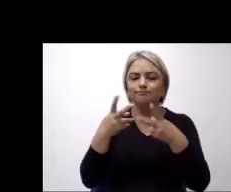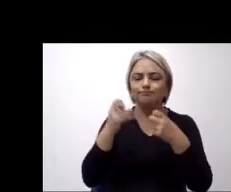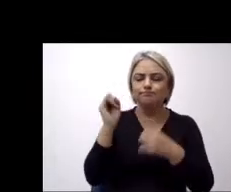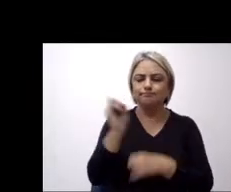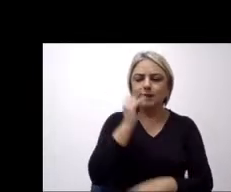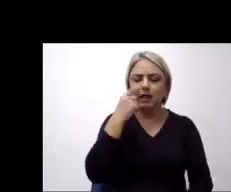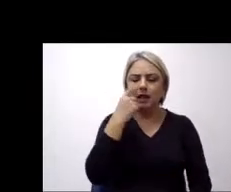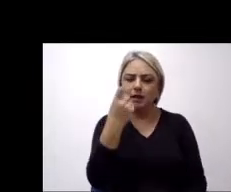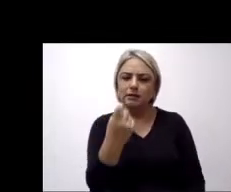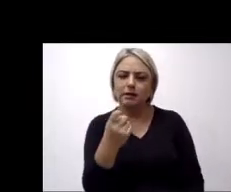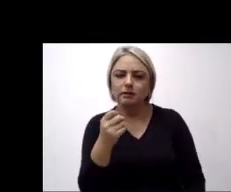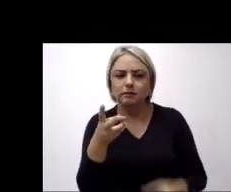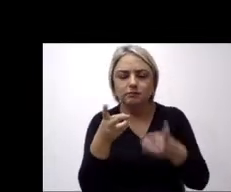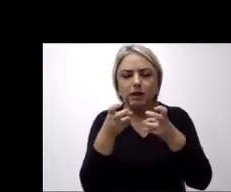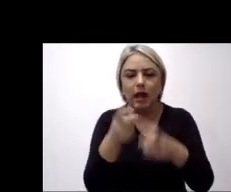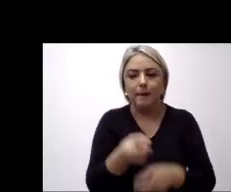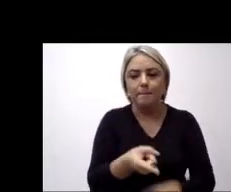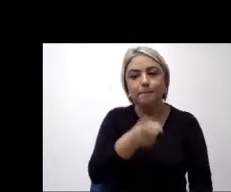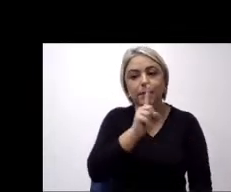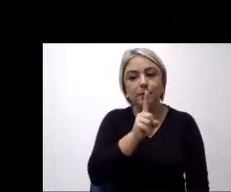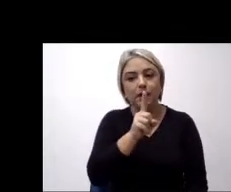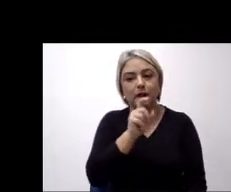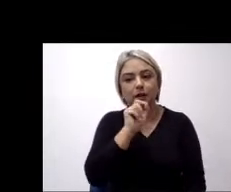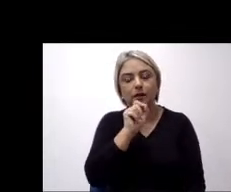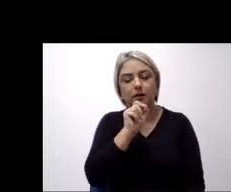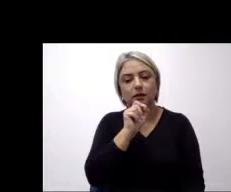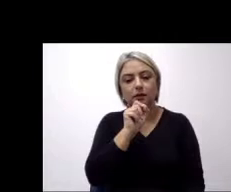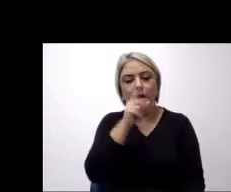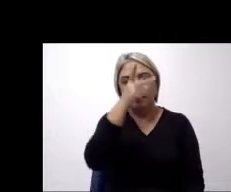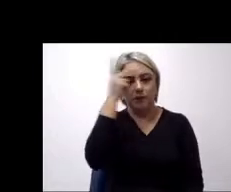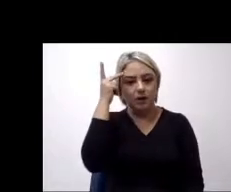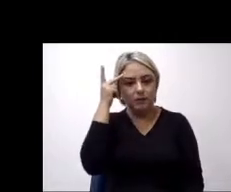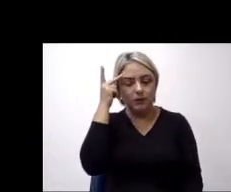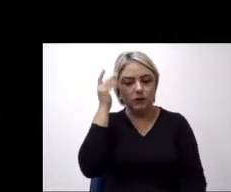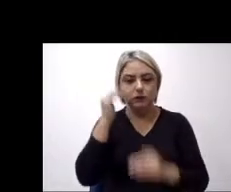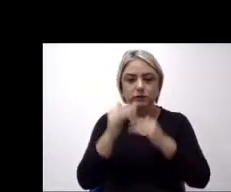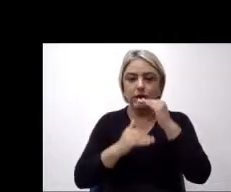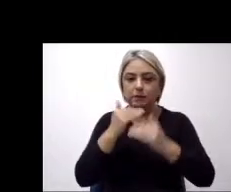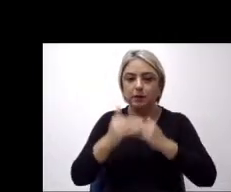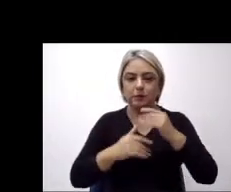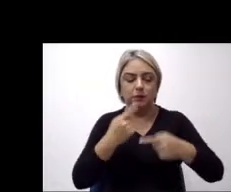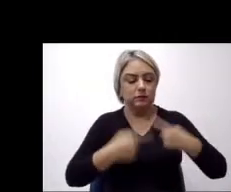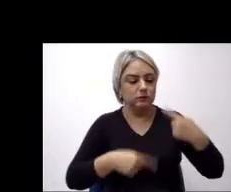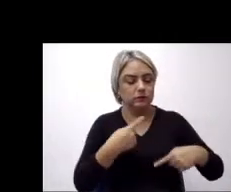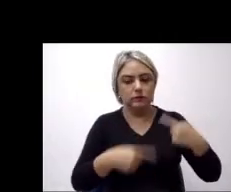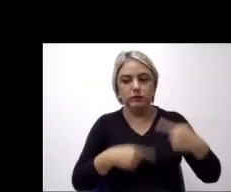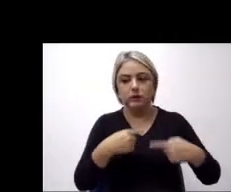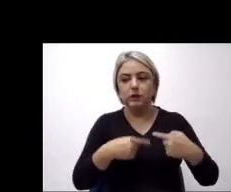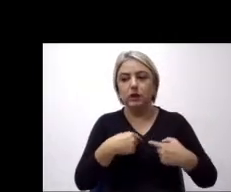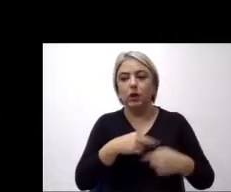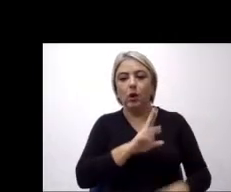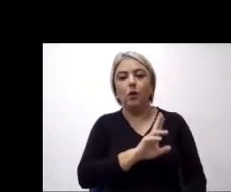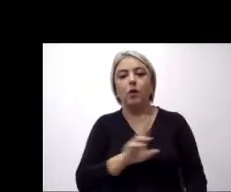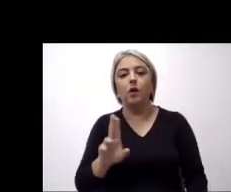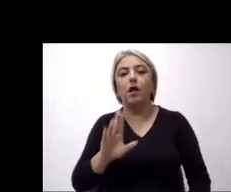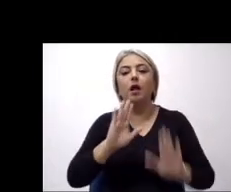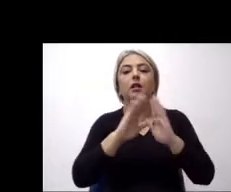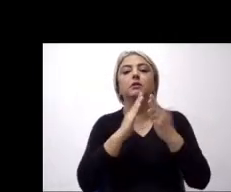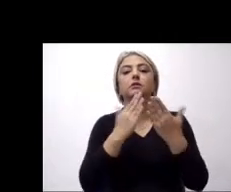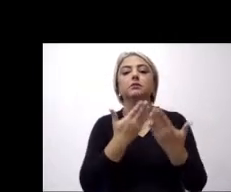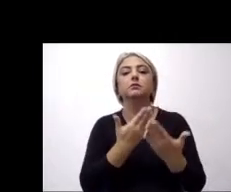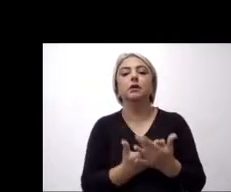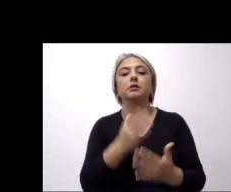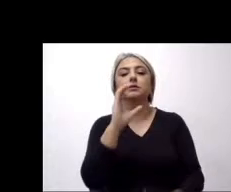first people who have worked on policy process, what we call the Chicago School of Political Science, coming from this, are